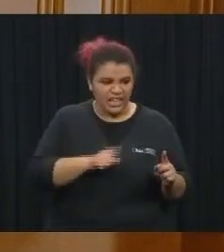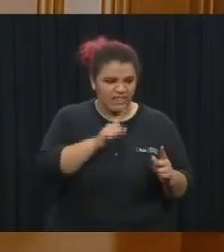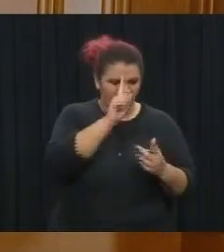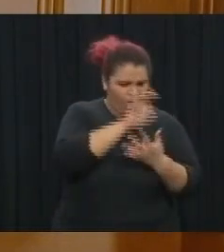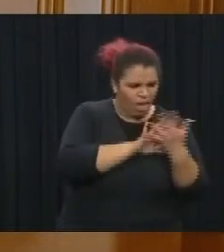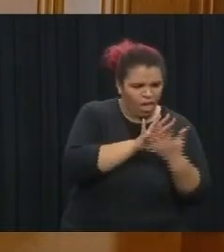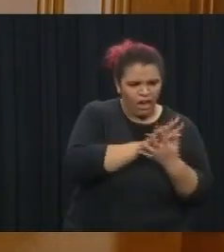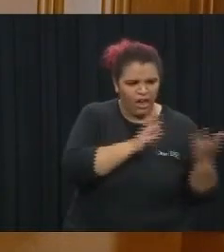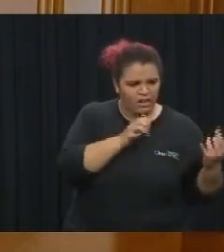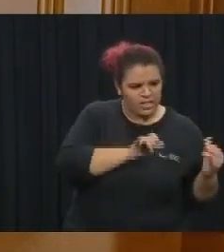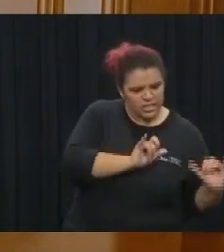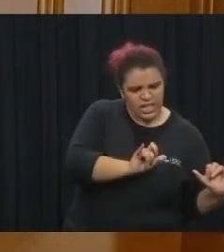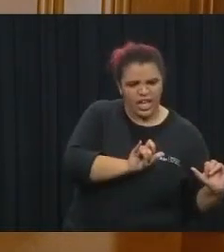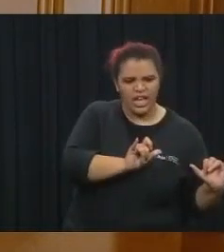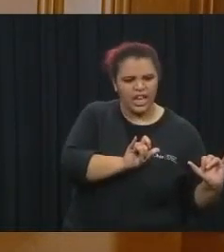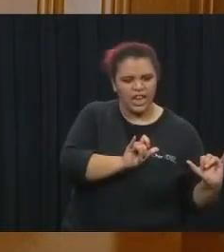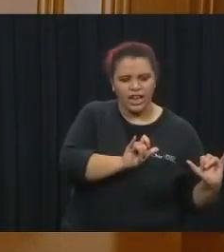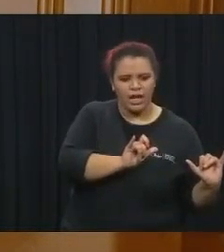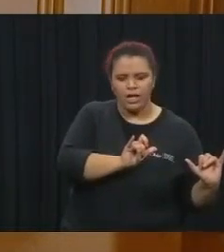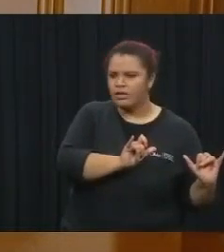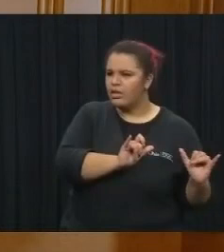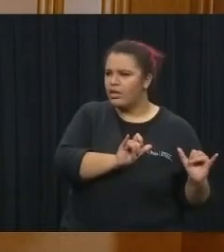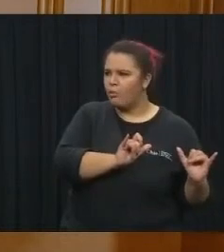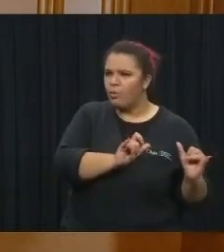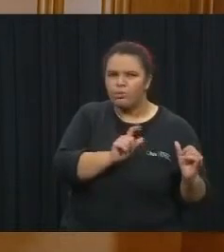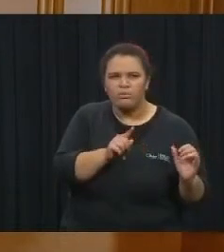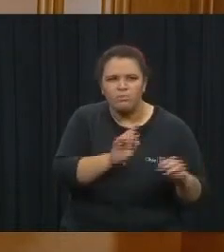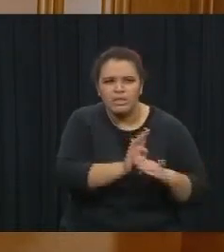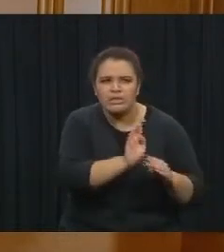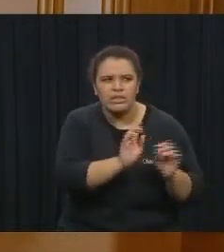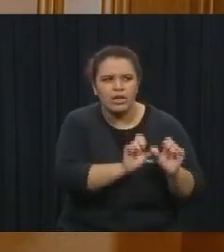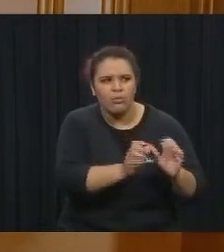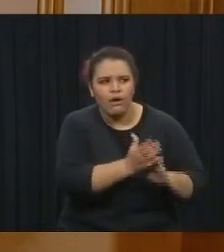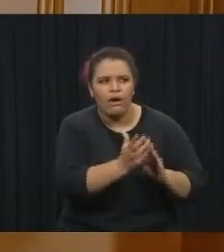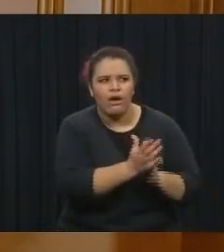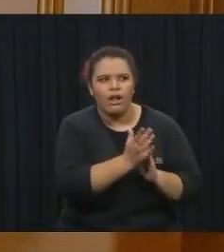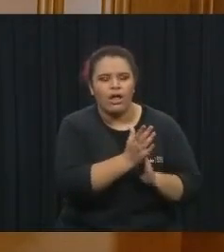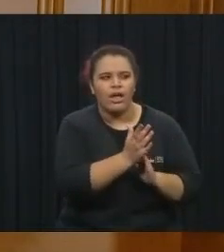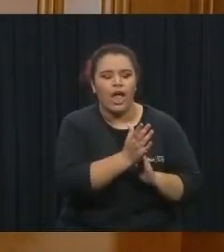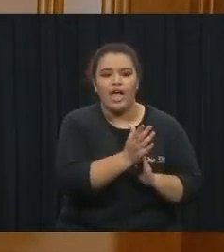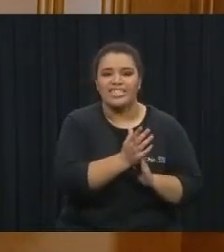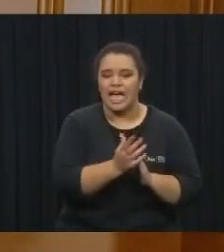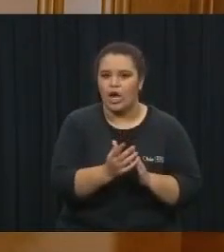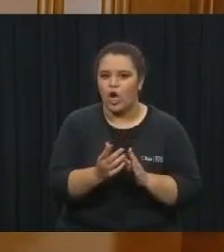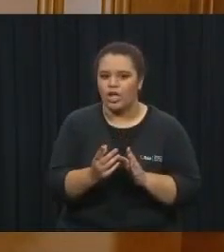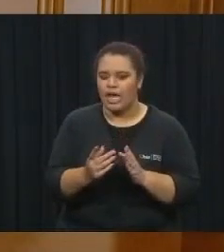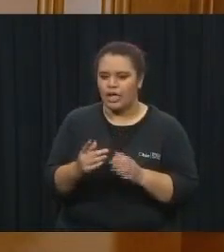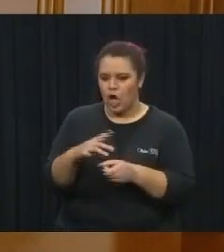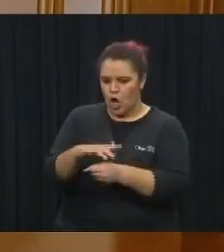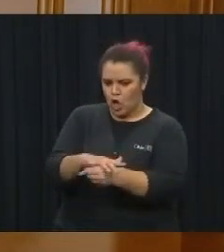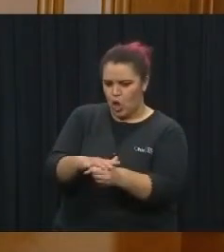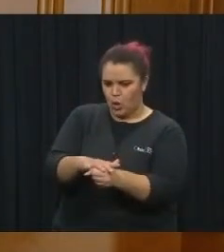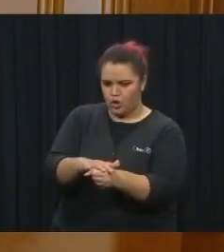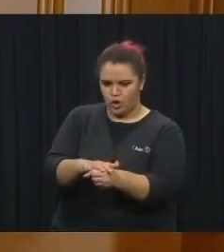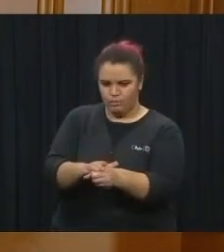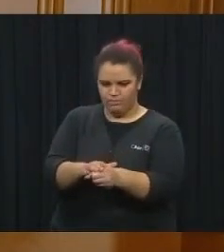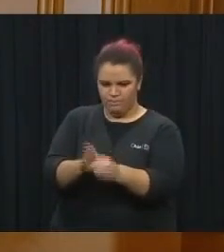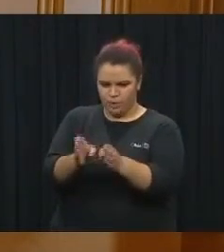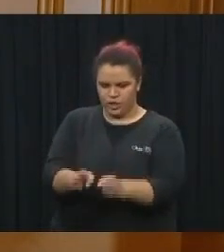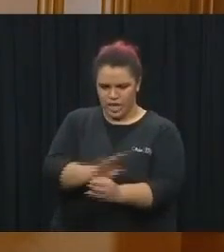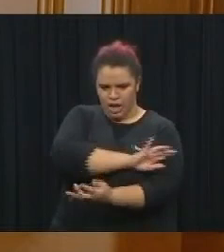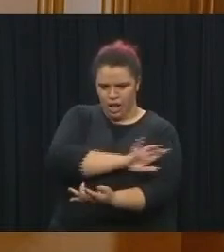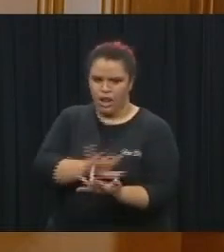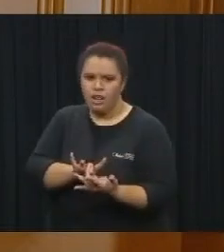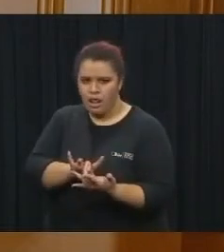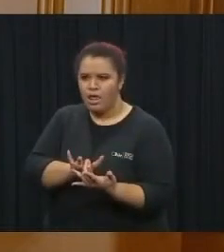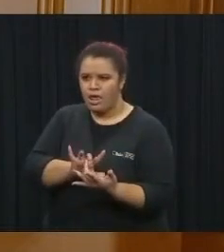work, whether they should continue to operate their business? Is there an entity on the local level that people can be reaching out to for some advice on that level? Well, they can